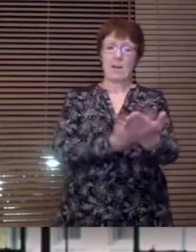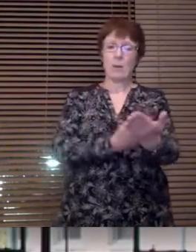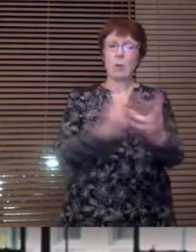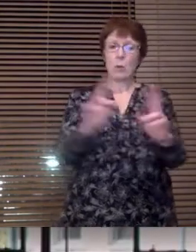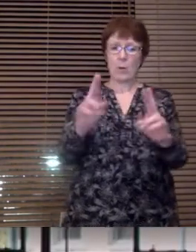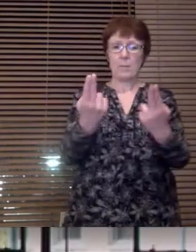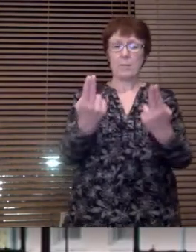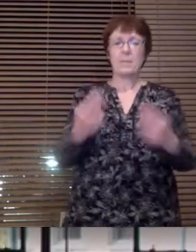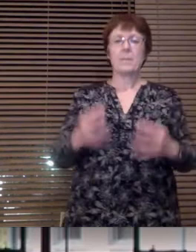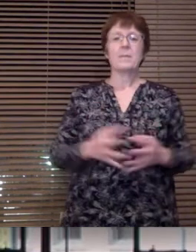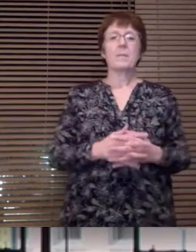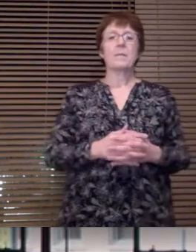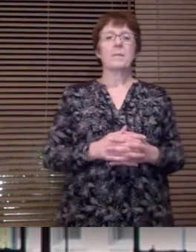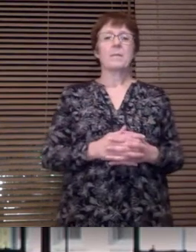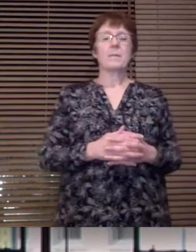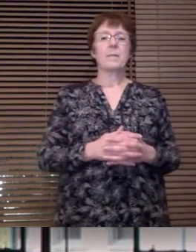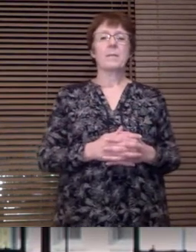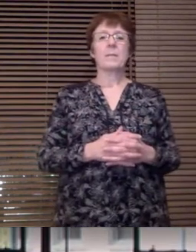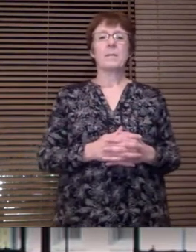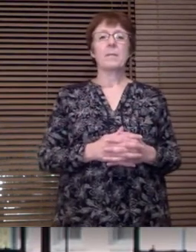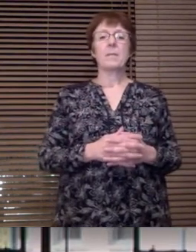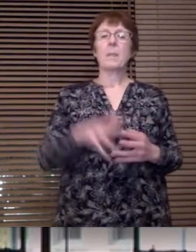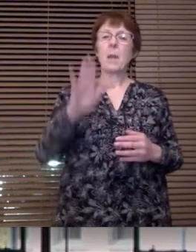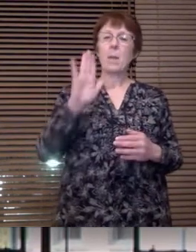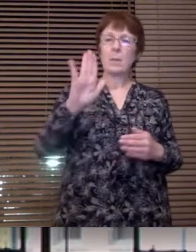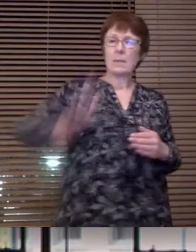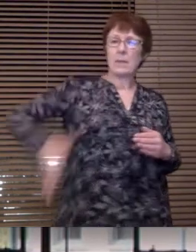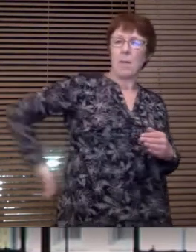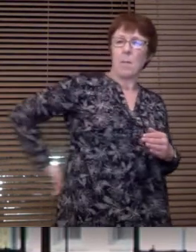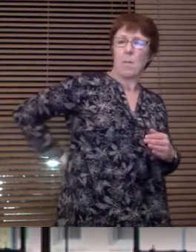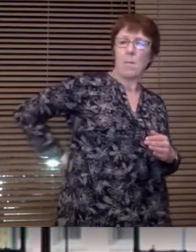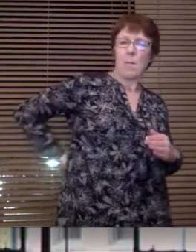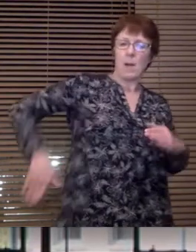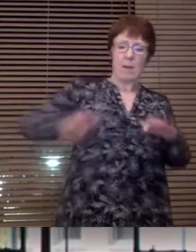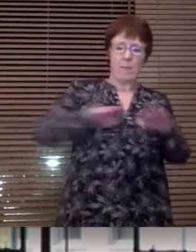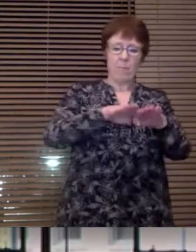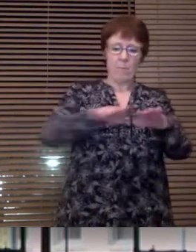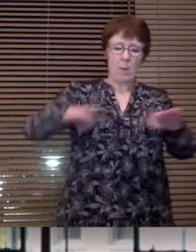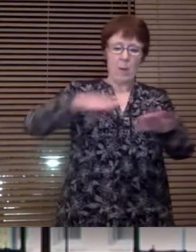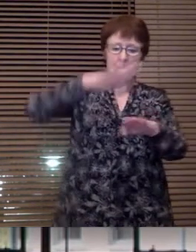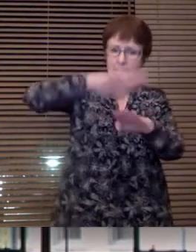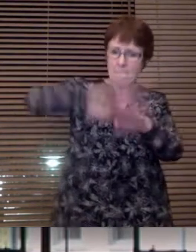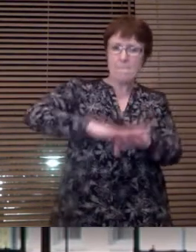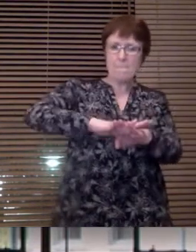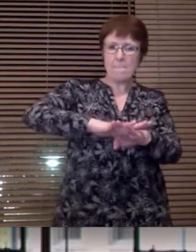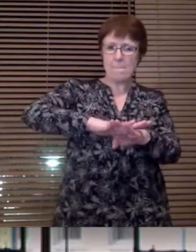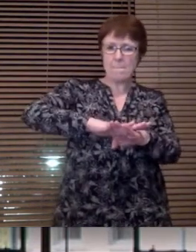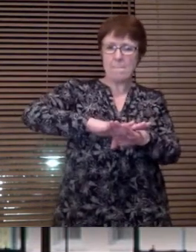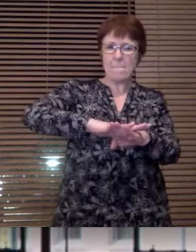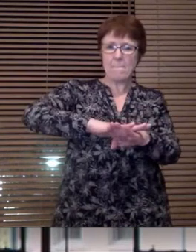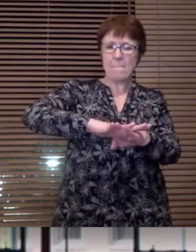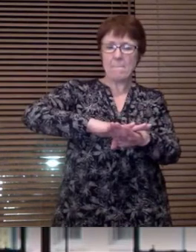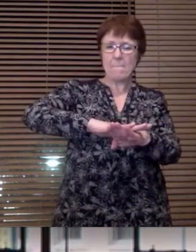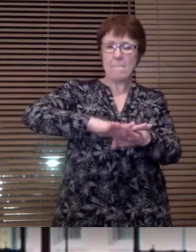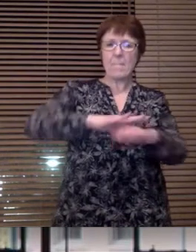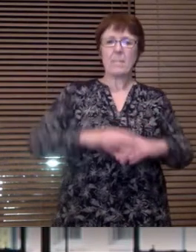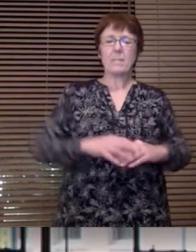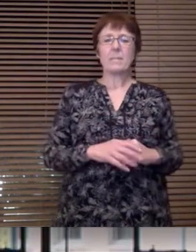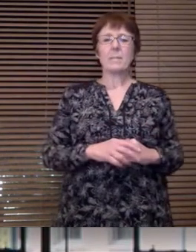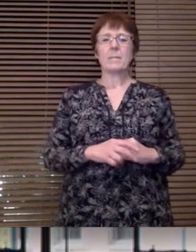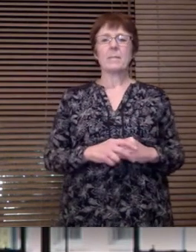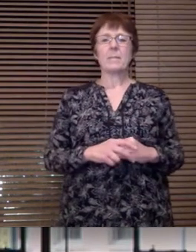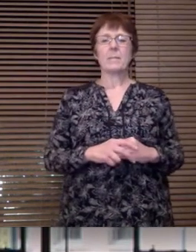said, starting flat on the back, arms up. We want to tuck our lower back, squish our hand. And then start the